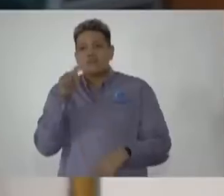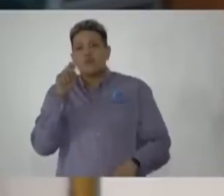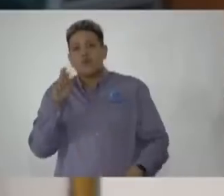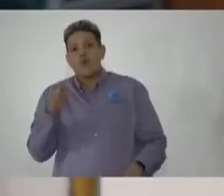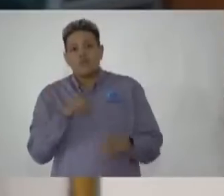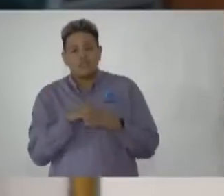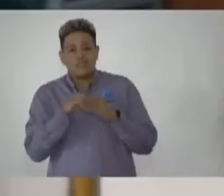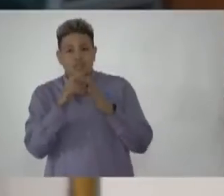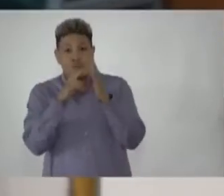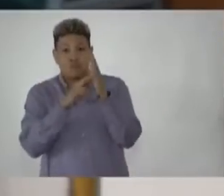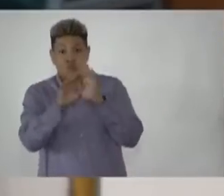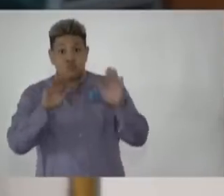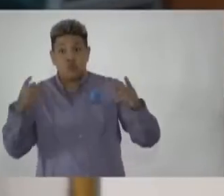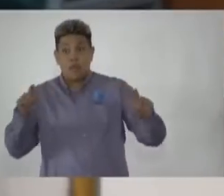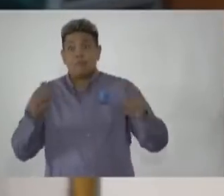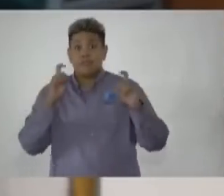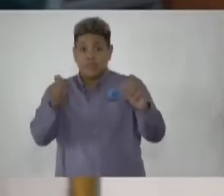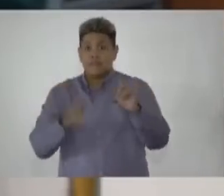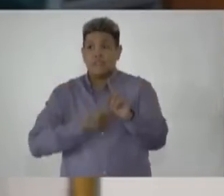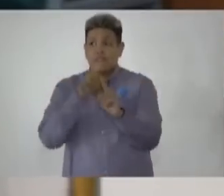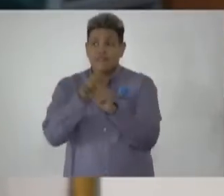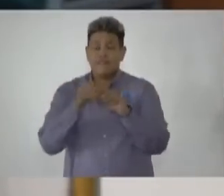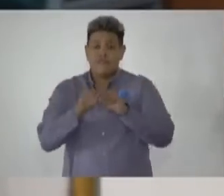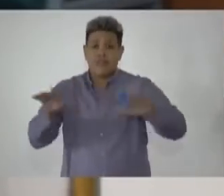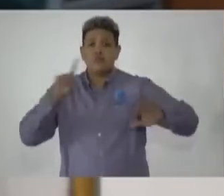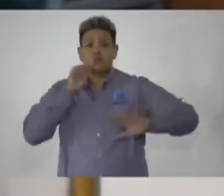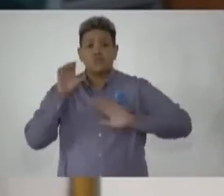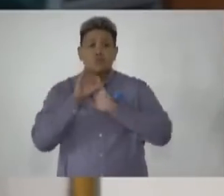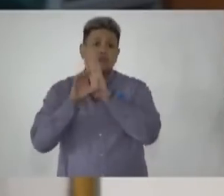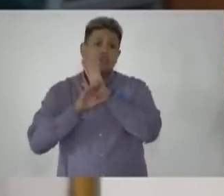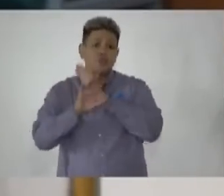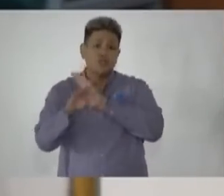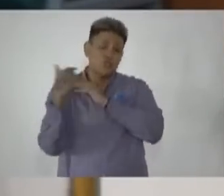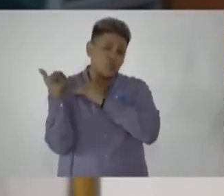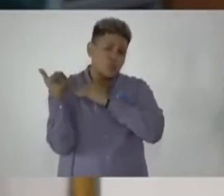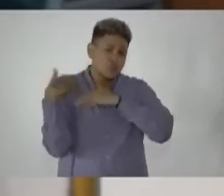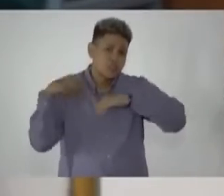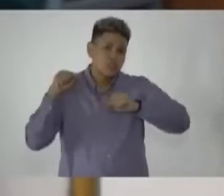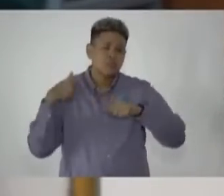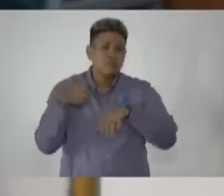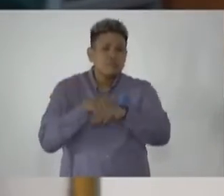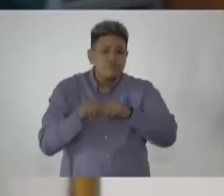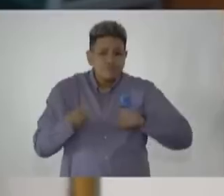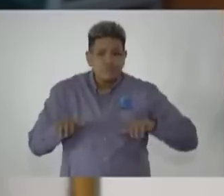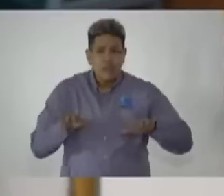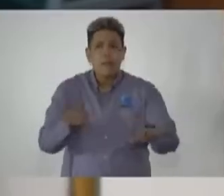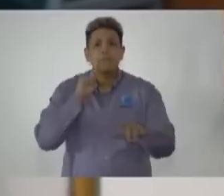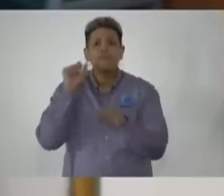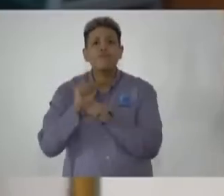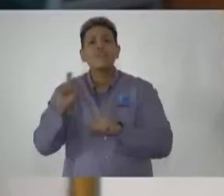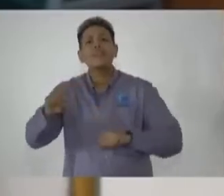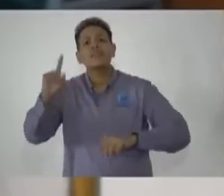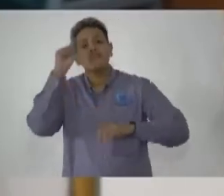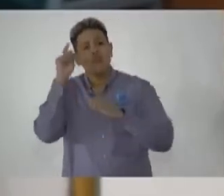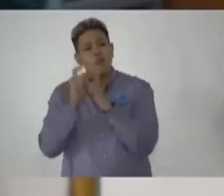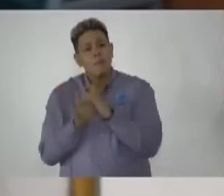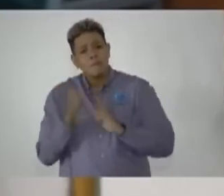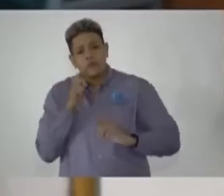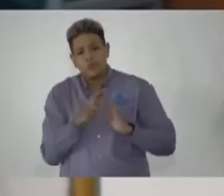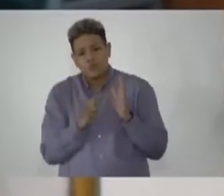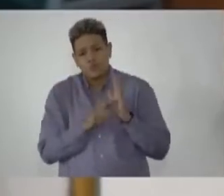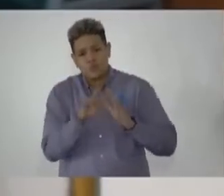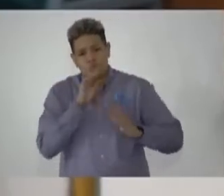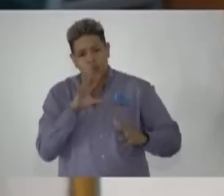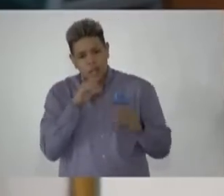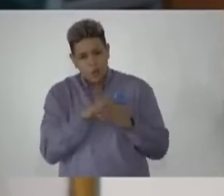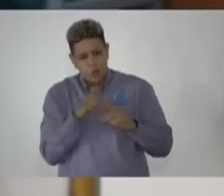in the standing orders giving effect to its constitution and duties. And whereas there is a need for an amendment to the standing orders to